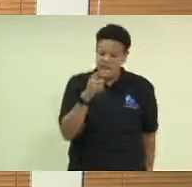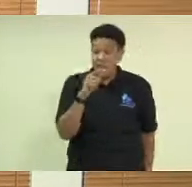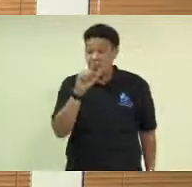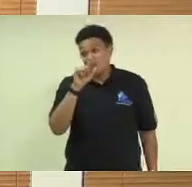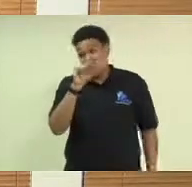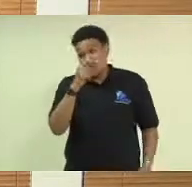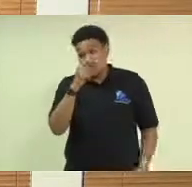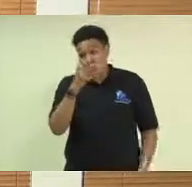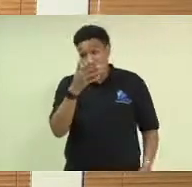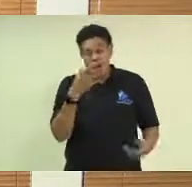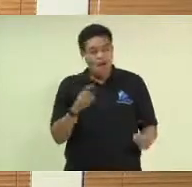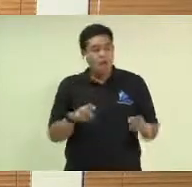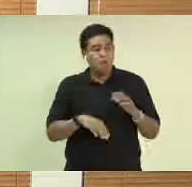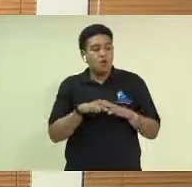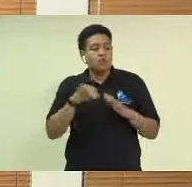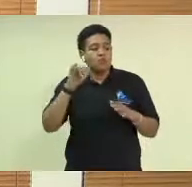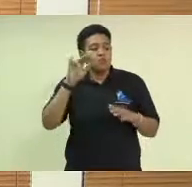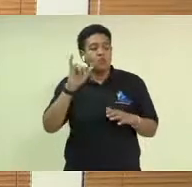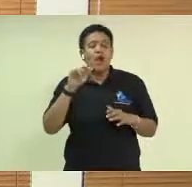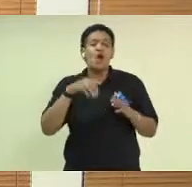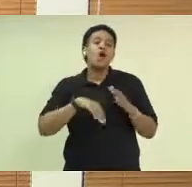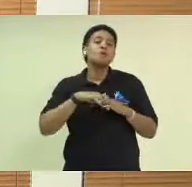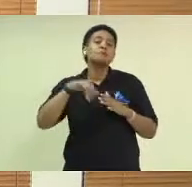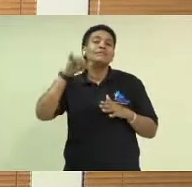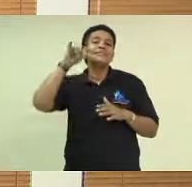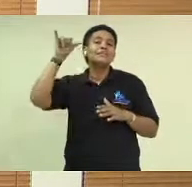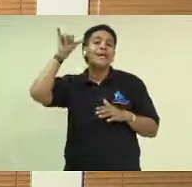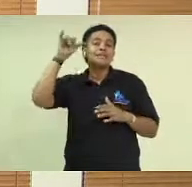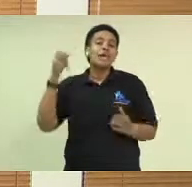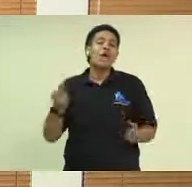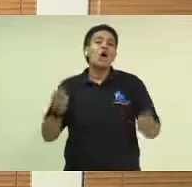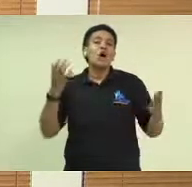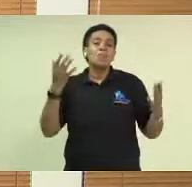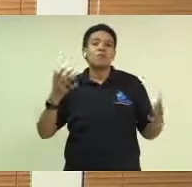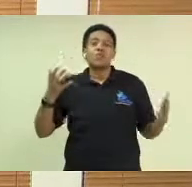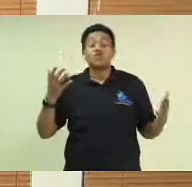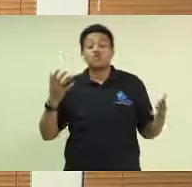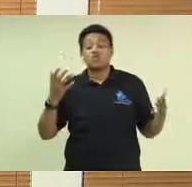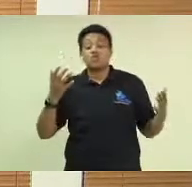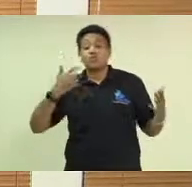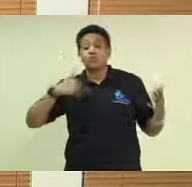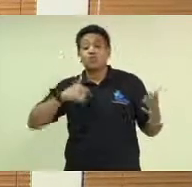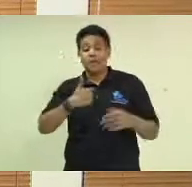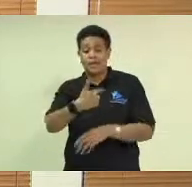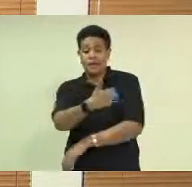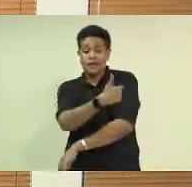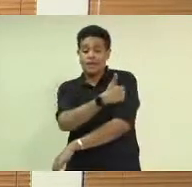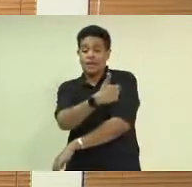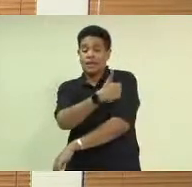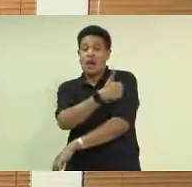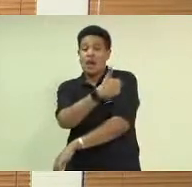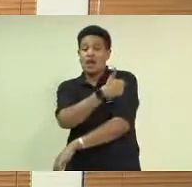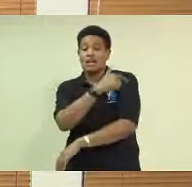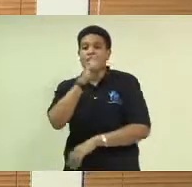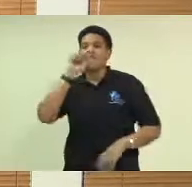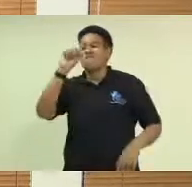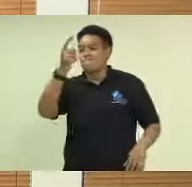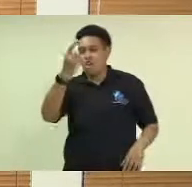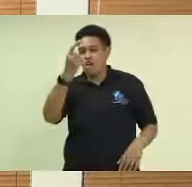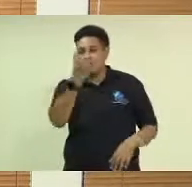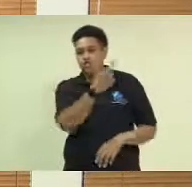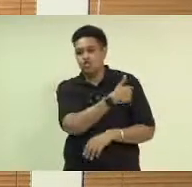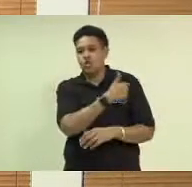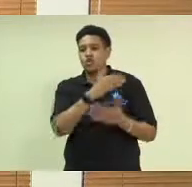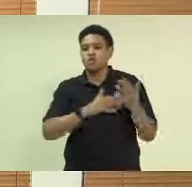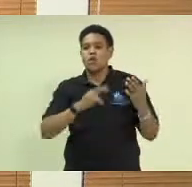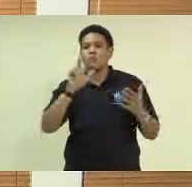2021, meaning up to yesterday, we inoculated, at least with our first dose,